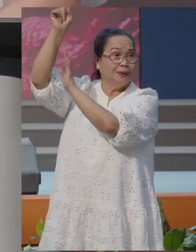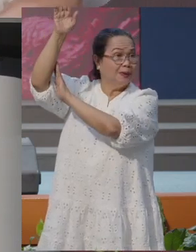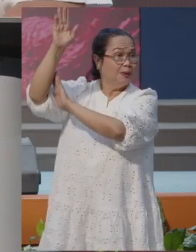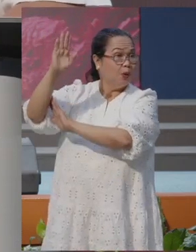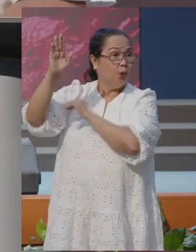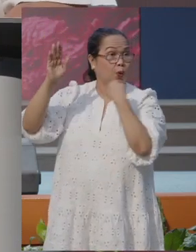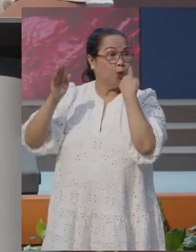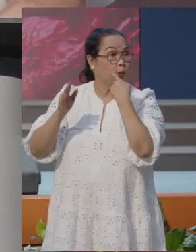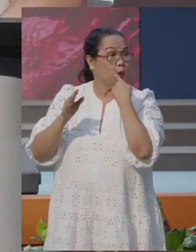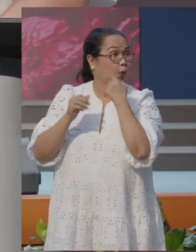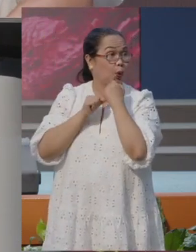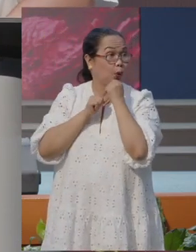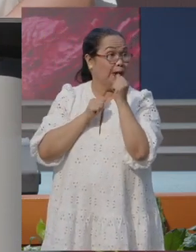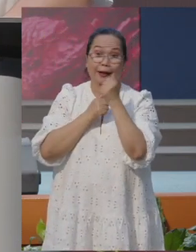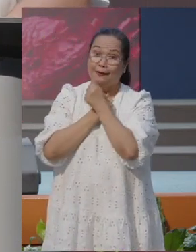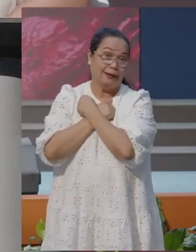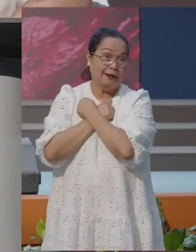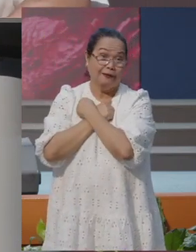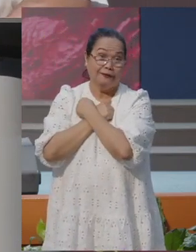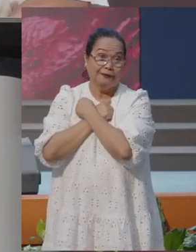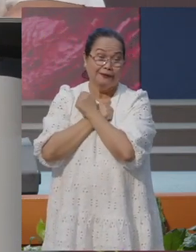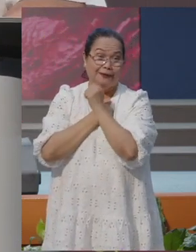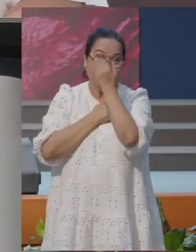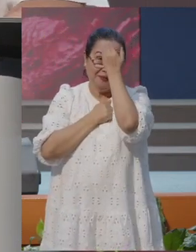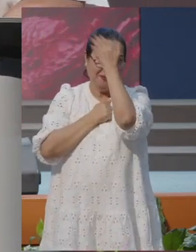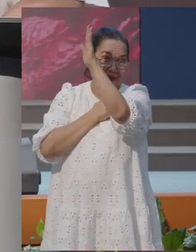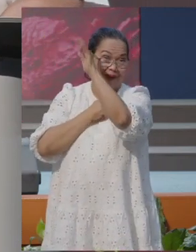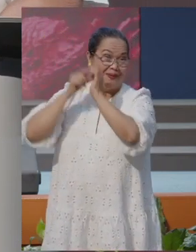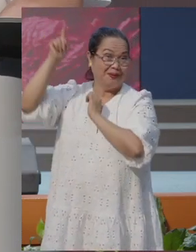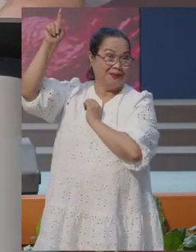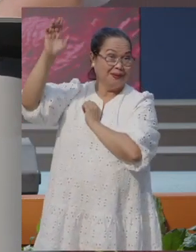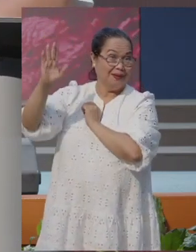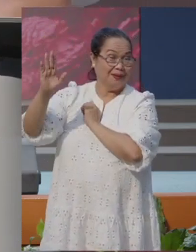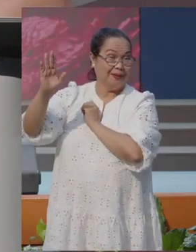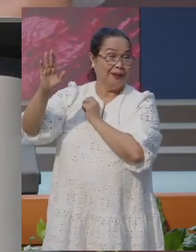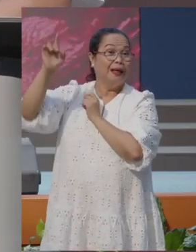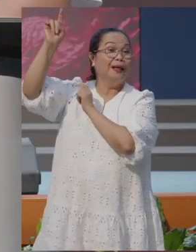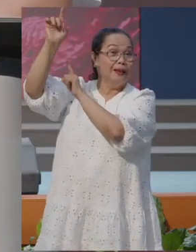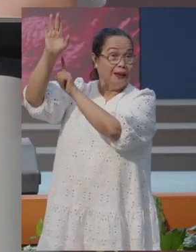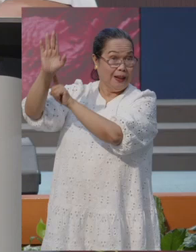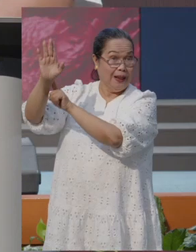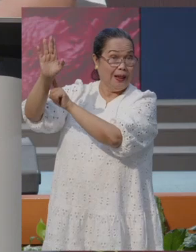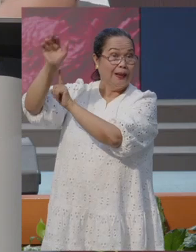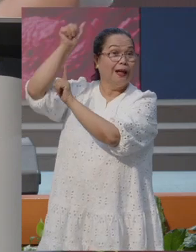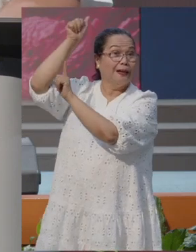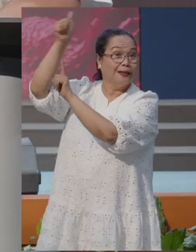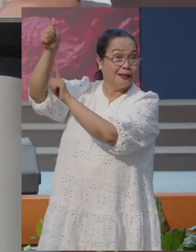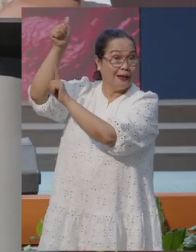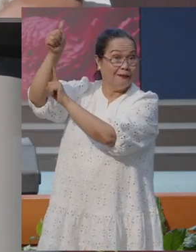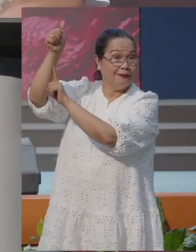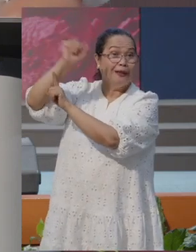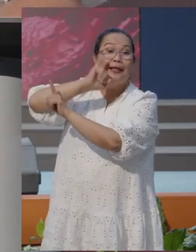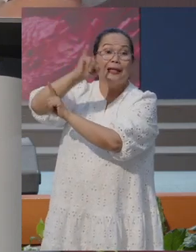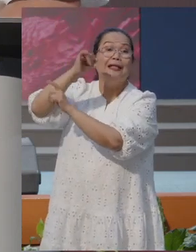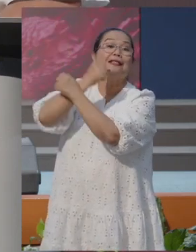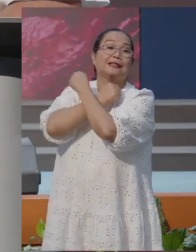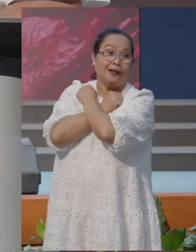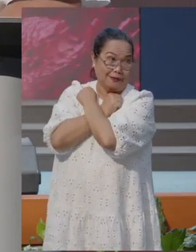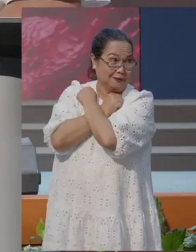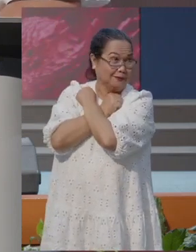who does not love does not know God, because God is